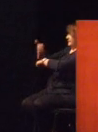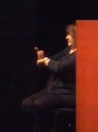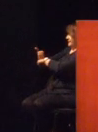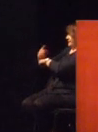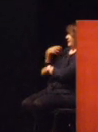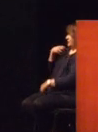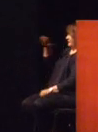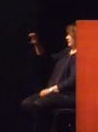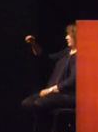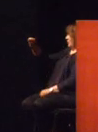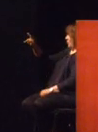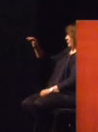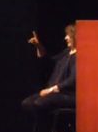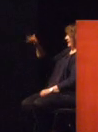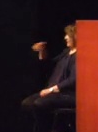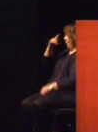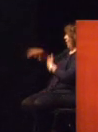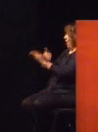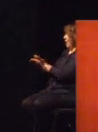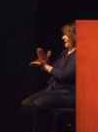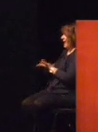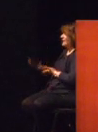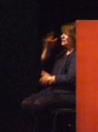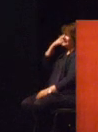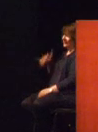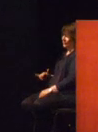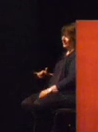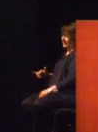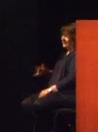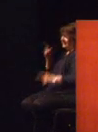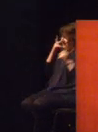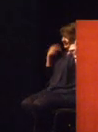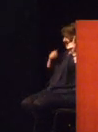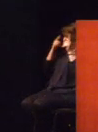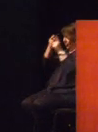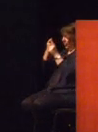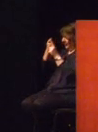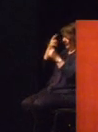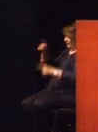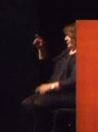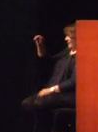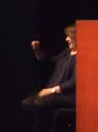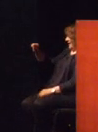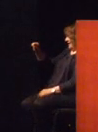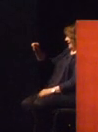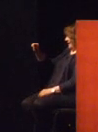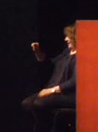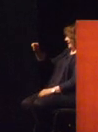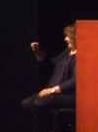Chancellor Oakley for all of our colleges, and so you can see that our goal for associate degree completion